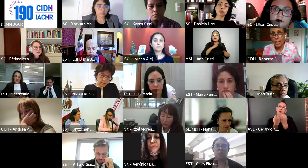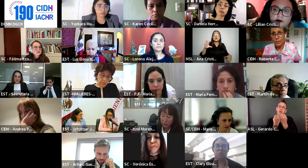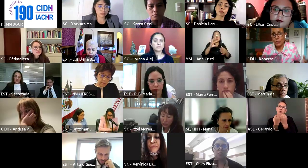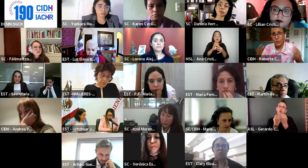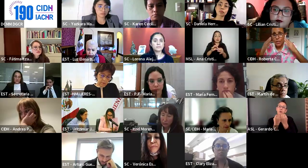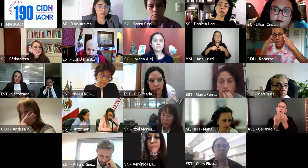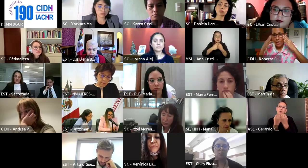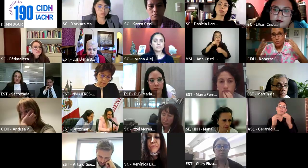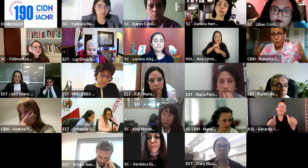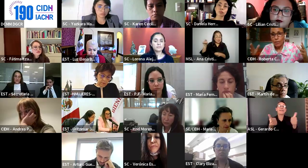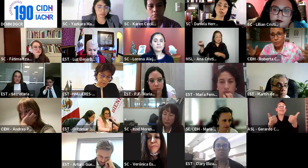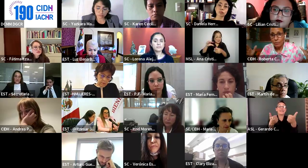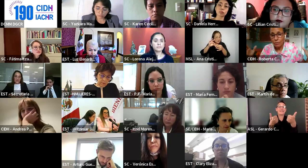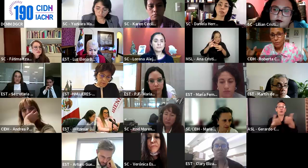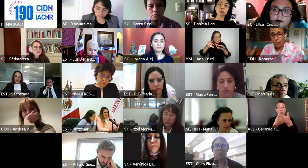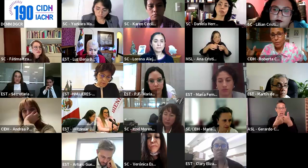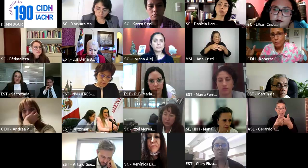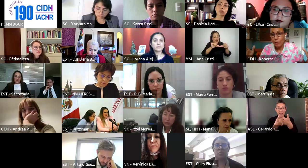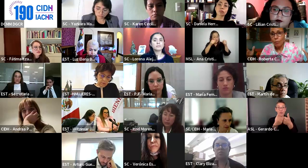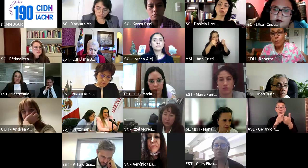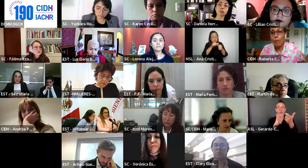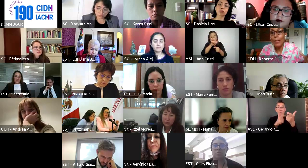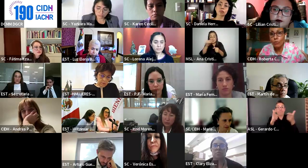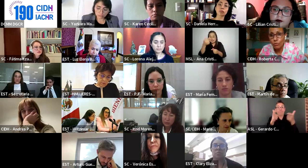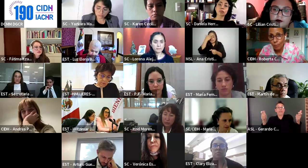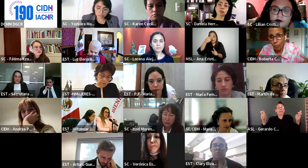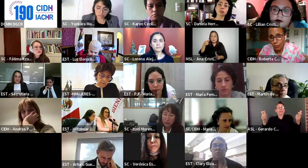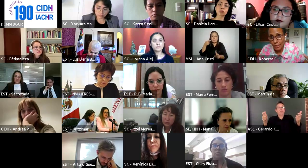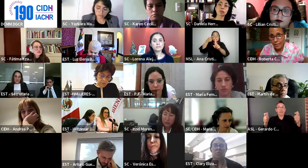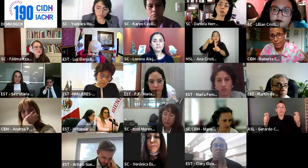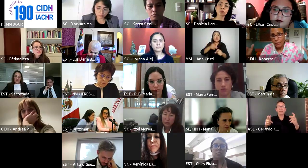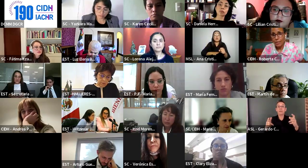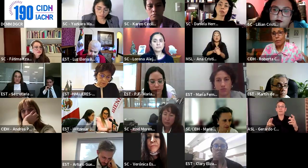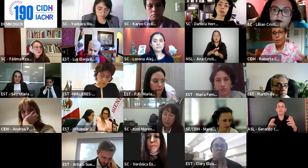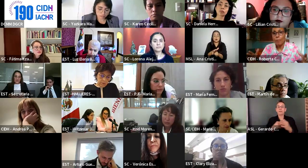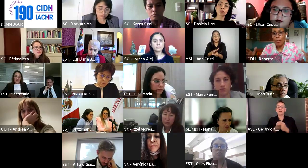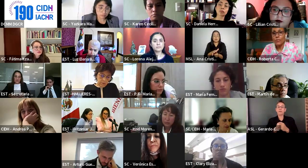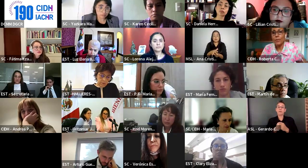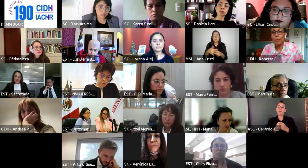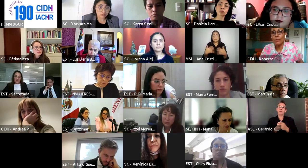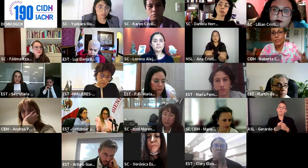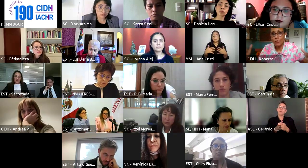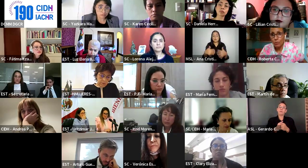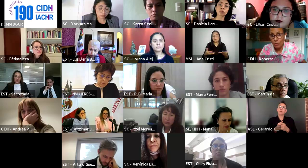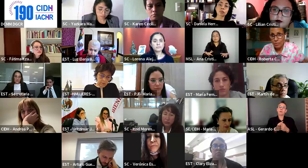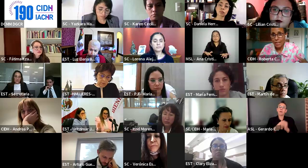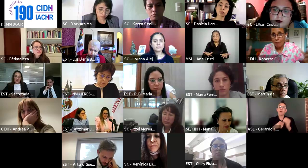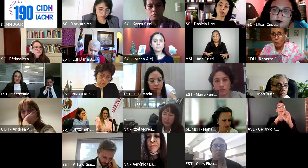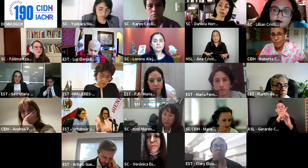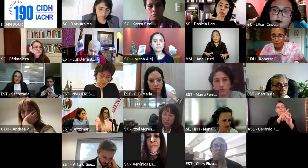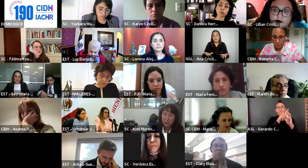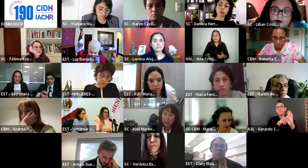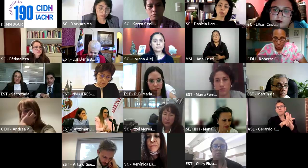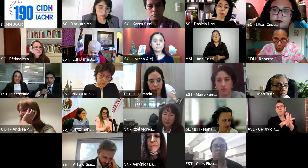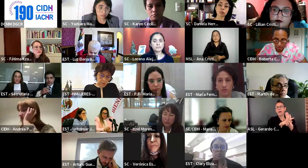scale of the challenge is may outstrip already the policy approaches and the resources that